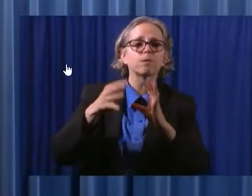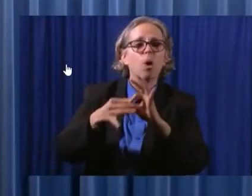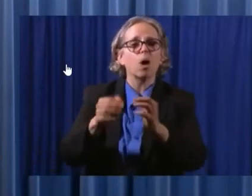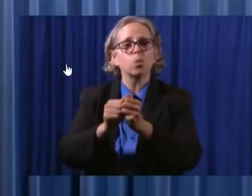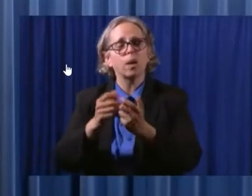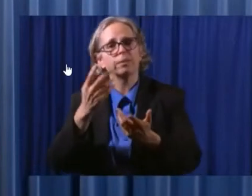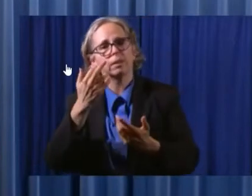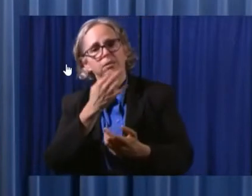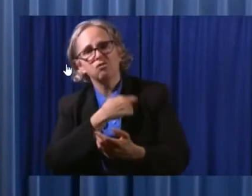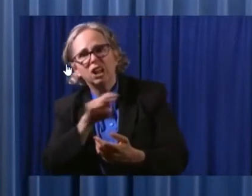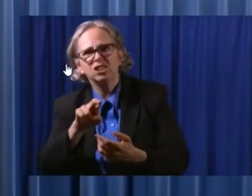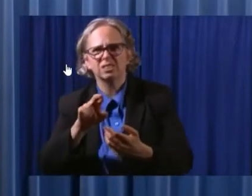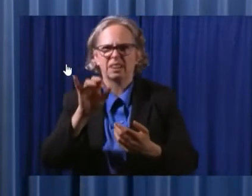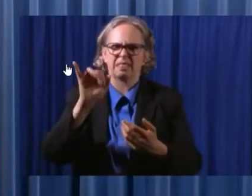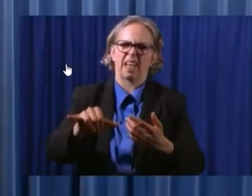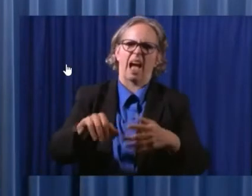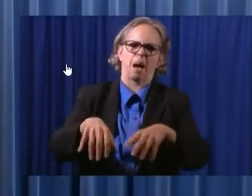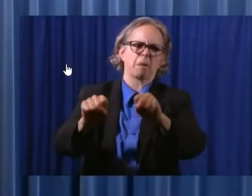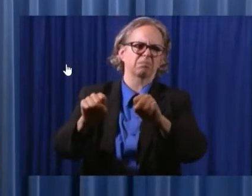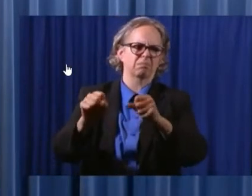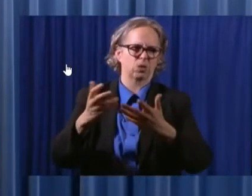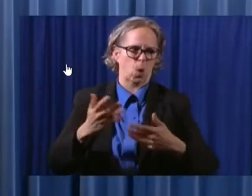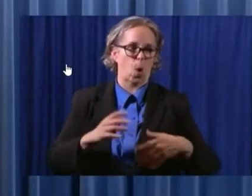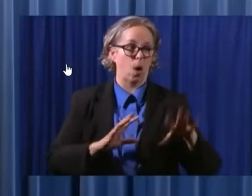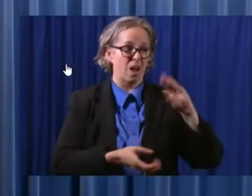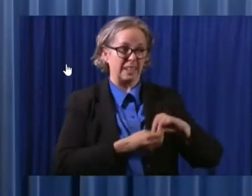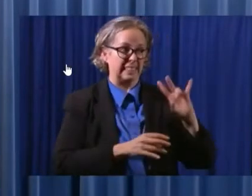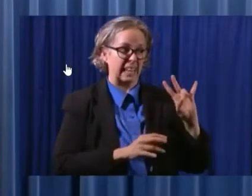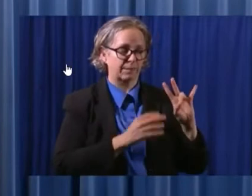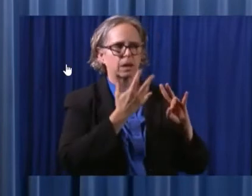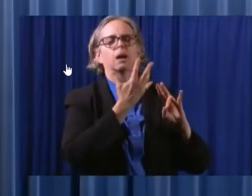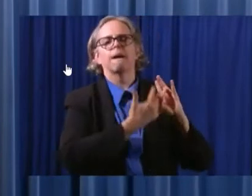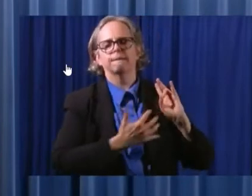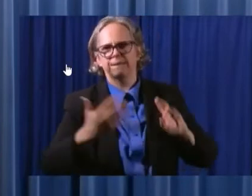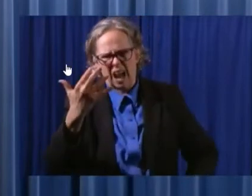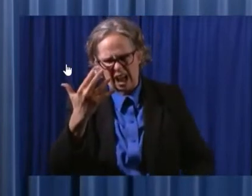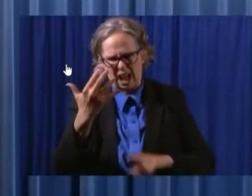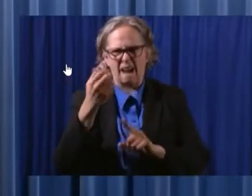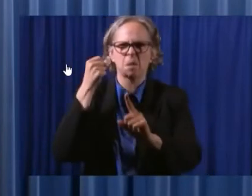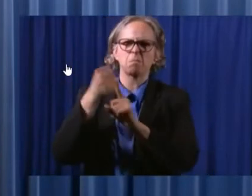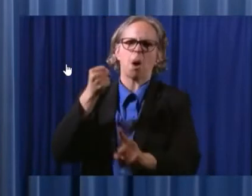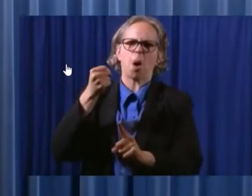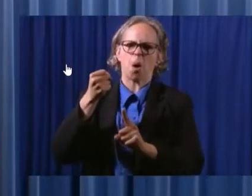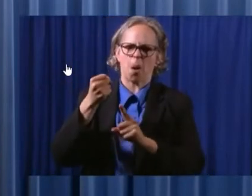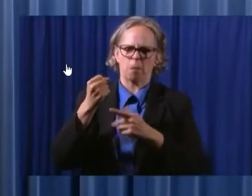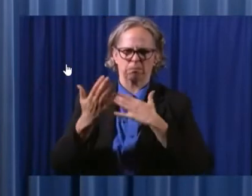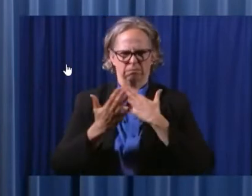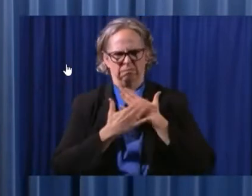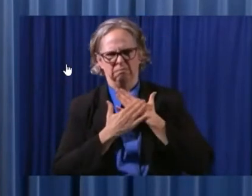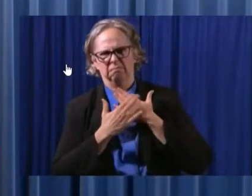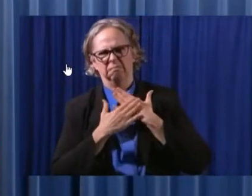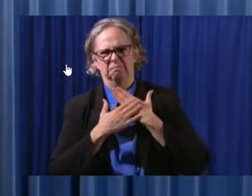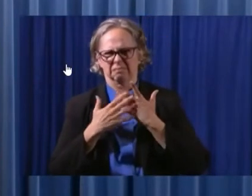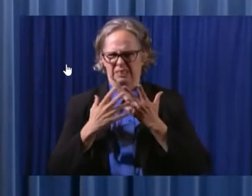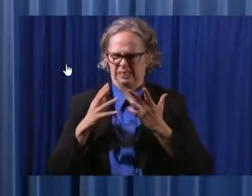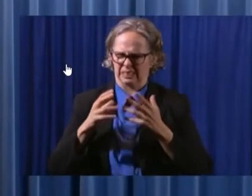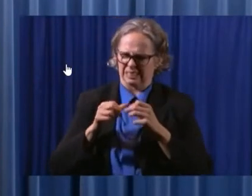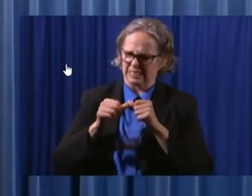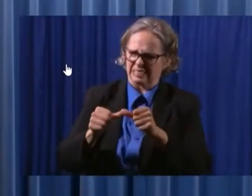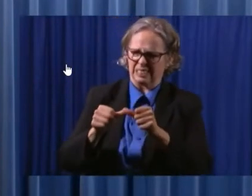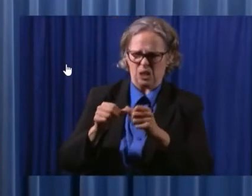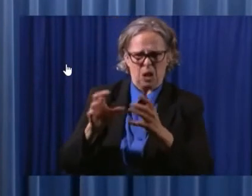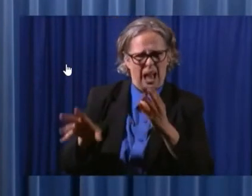through 5, which again are new cases per capita, sustained increase in new cases, proportion of cases that are not